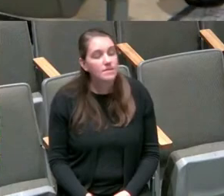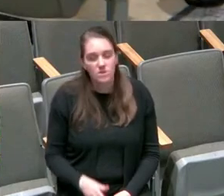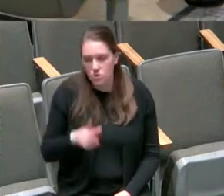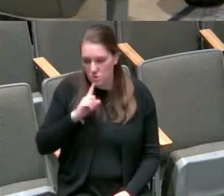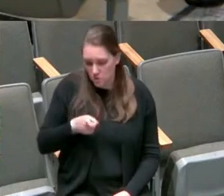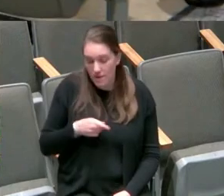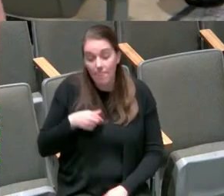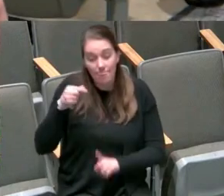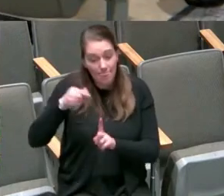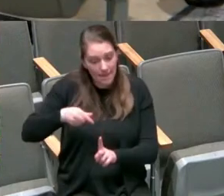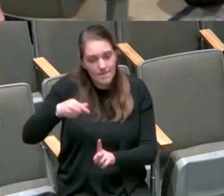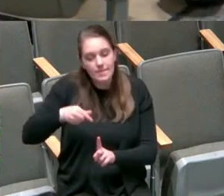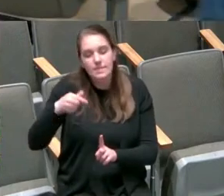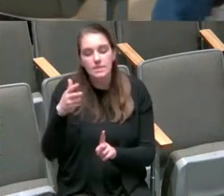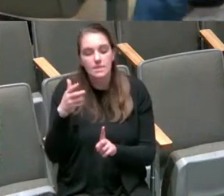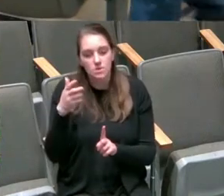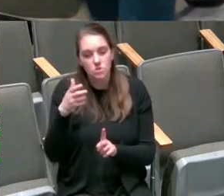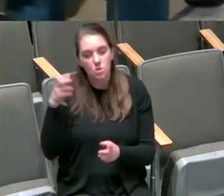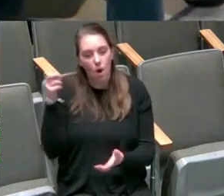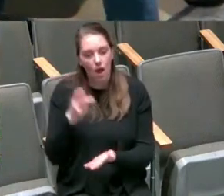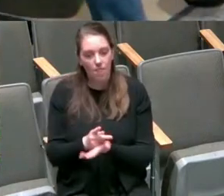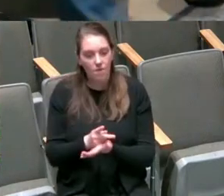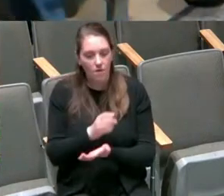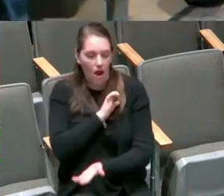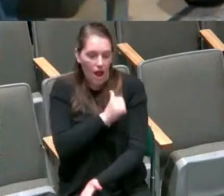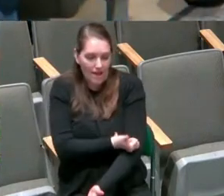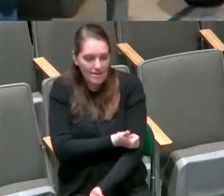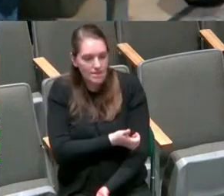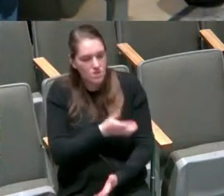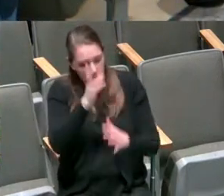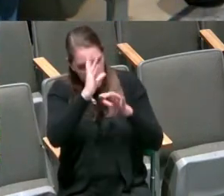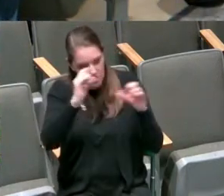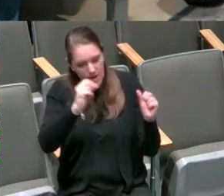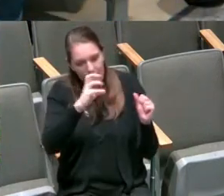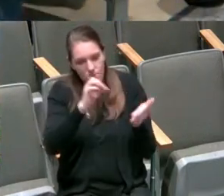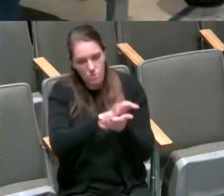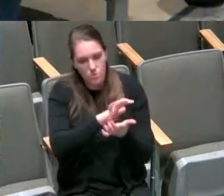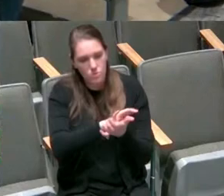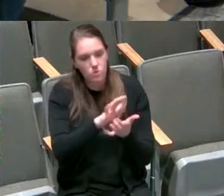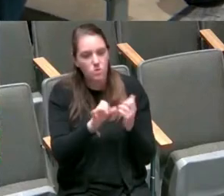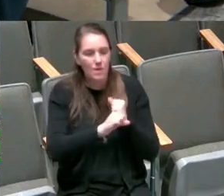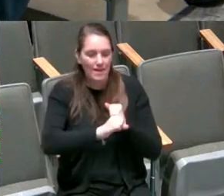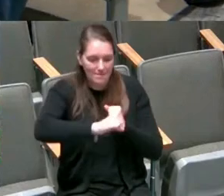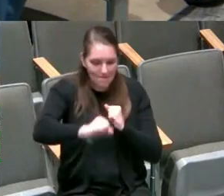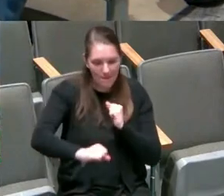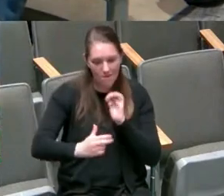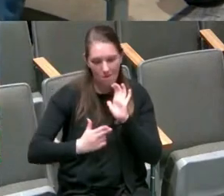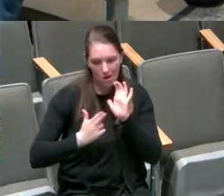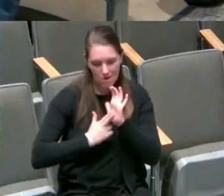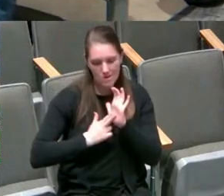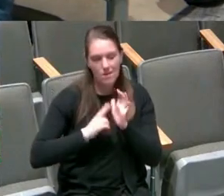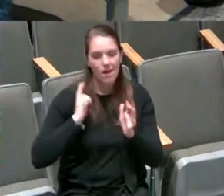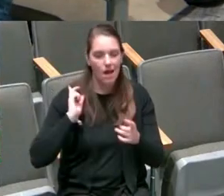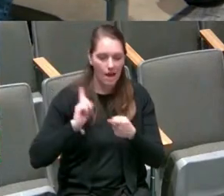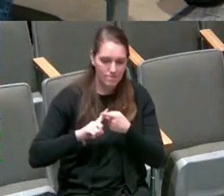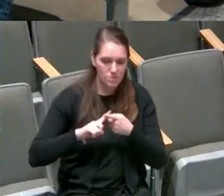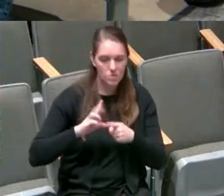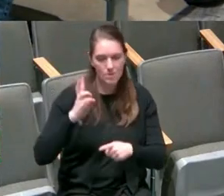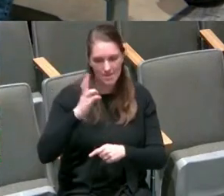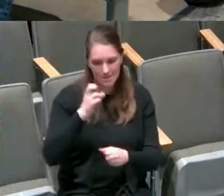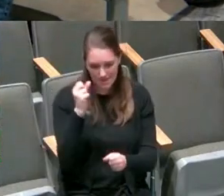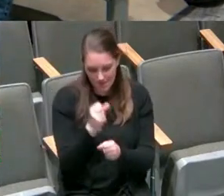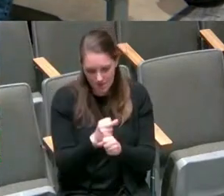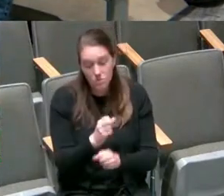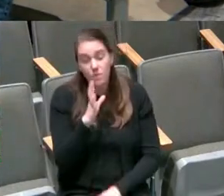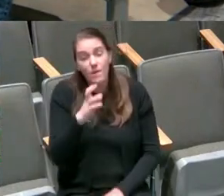is to authorize the superintendent in the schools to extend contracts up to six years it